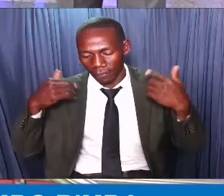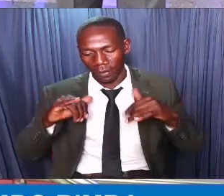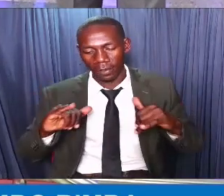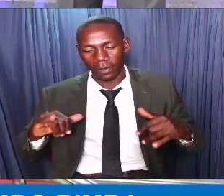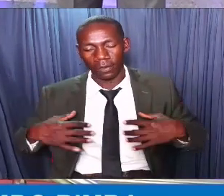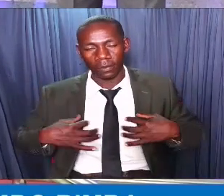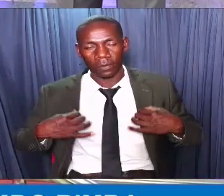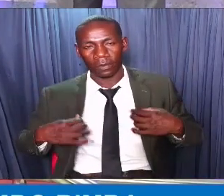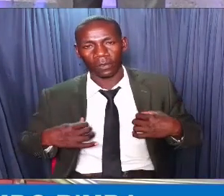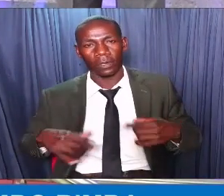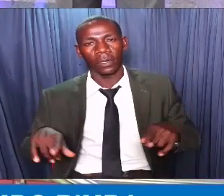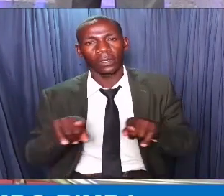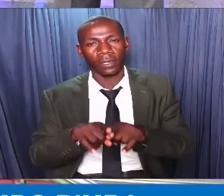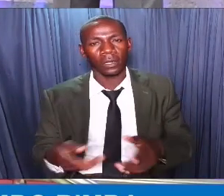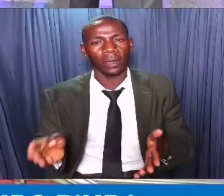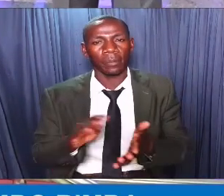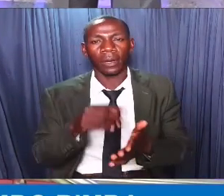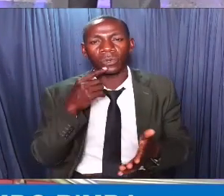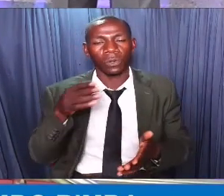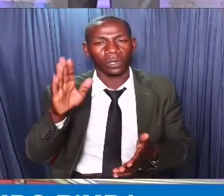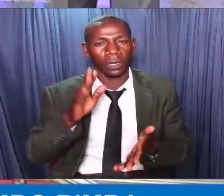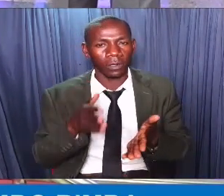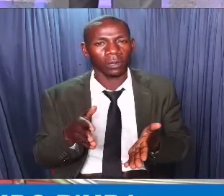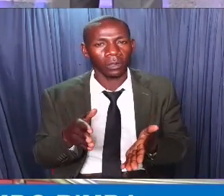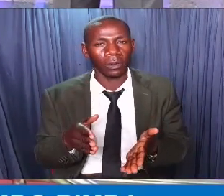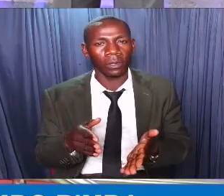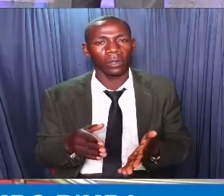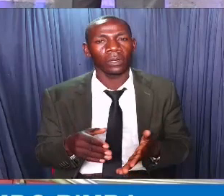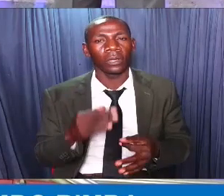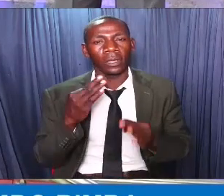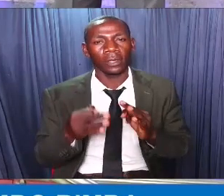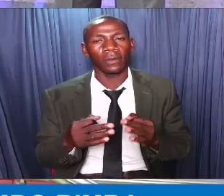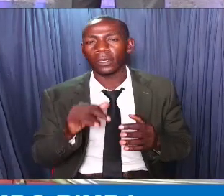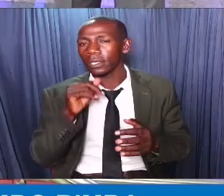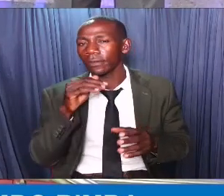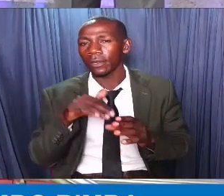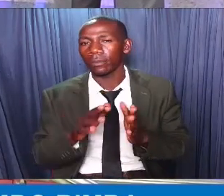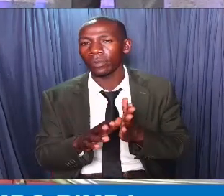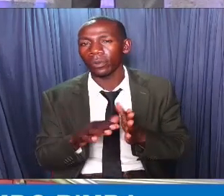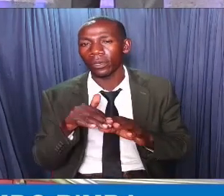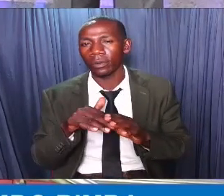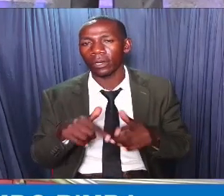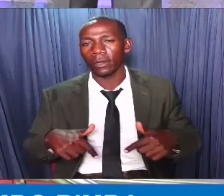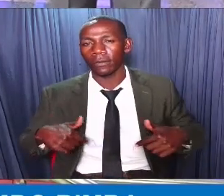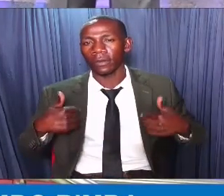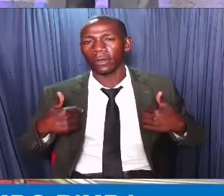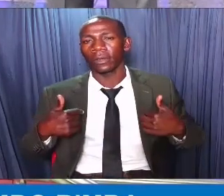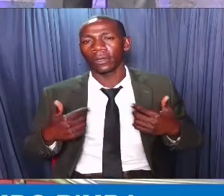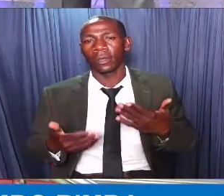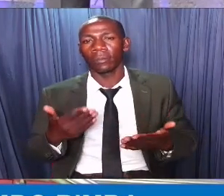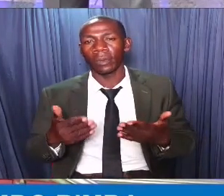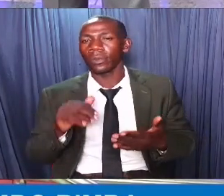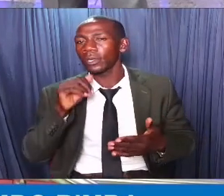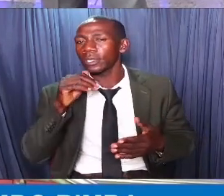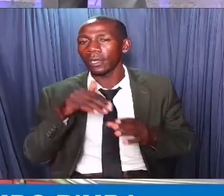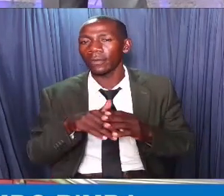And garmented a new garment. Hata wewe ukimrudia Mungu leo. You too when you return to God today. Hata kama kuna tabu maishani mwako. Whatever problem you have in your life. Hata kama kuna mateso